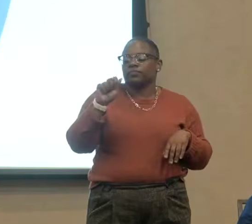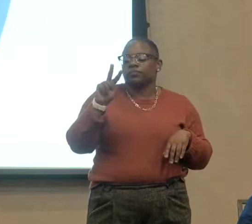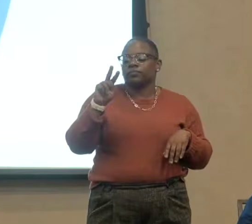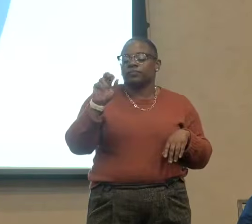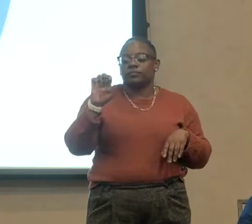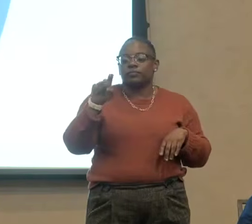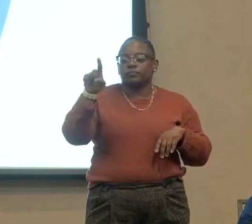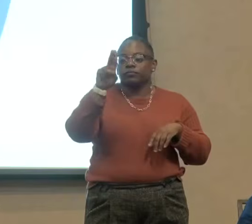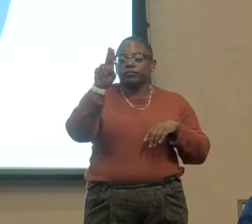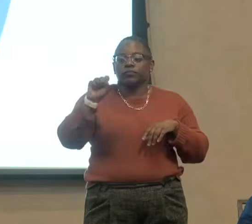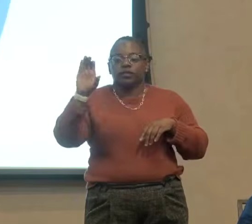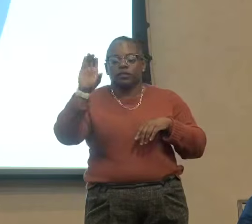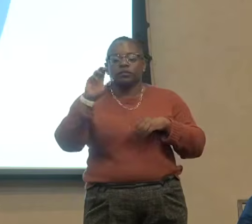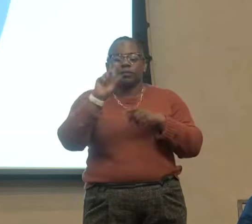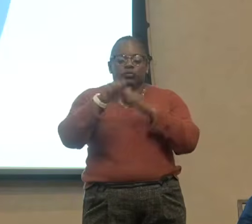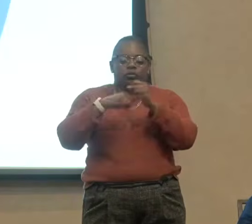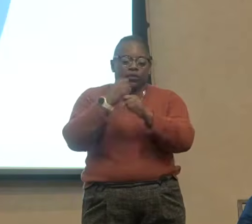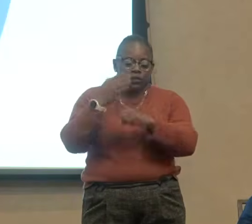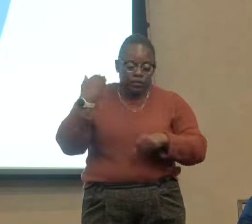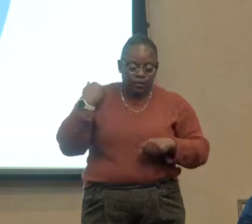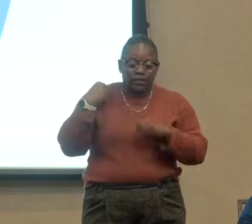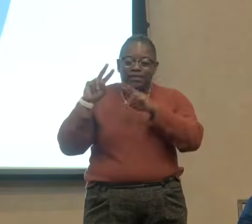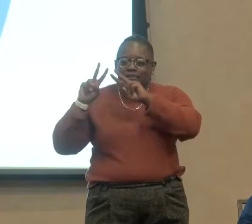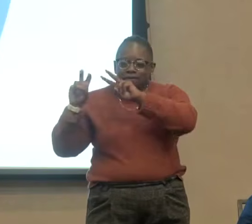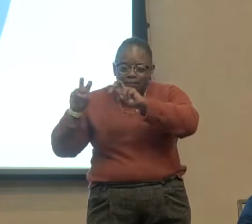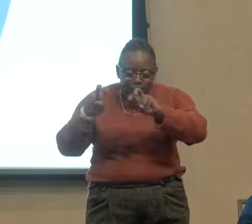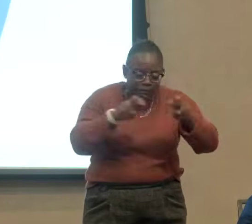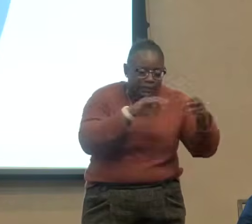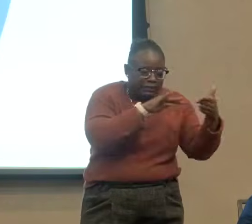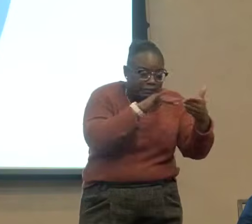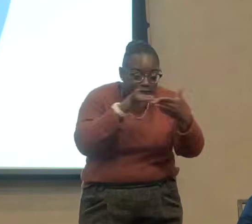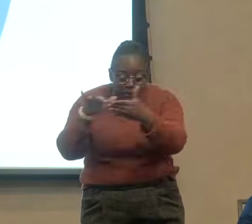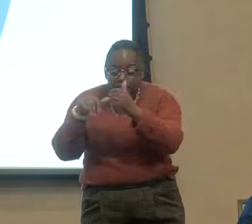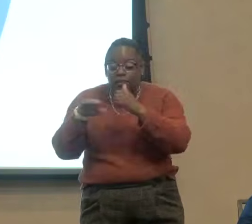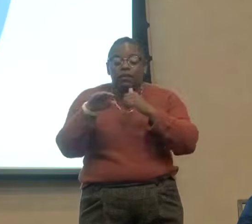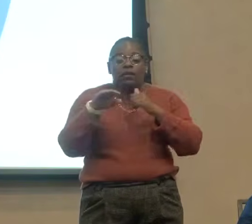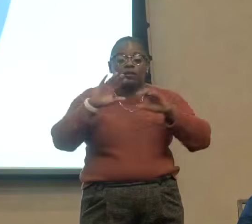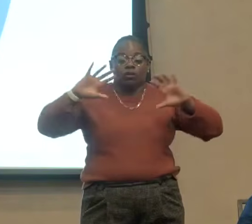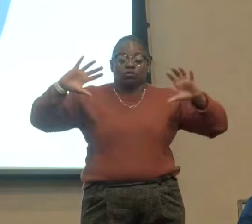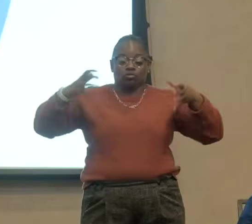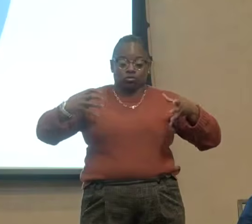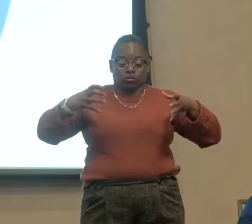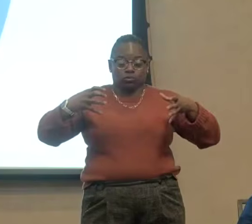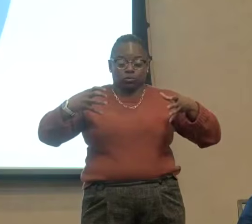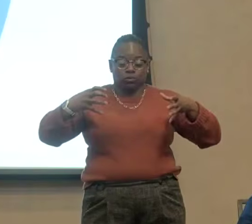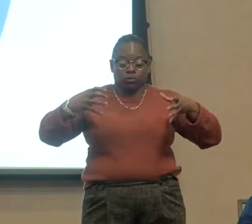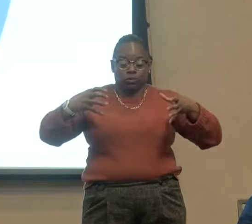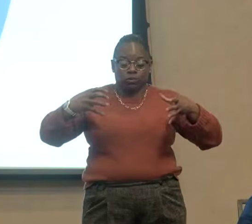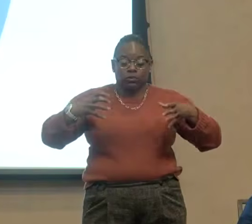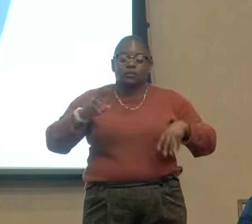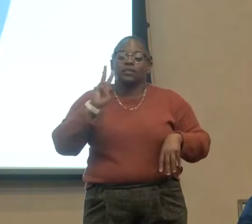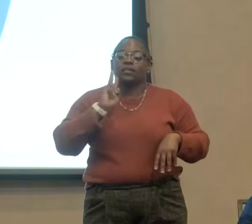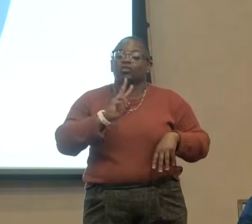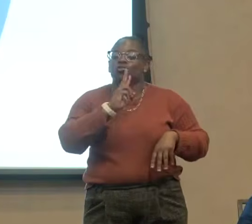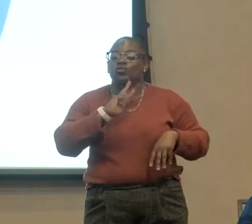rheumatology at USC about 20 years ago, did a fascinating study where he took a group of identical